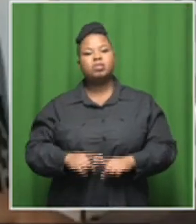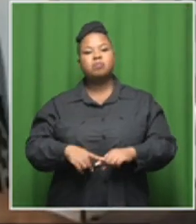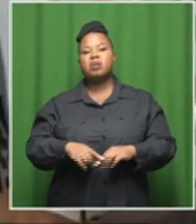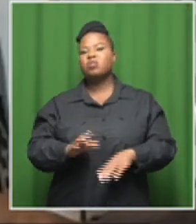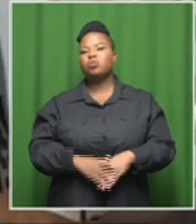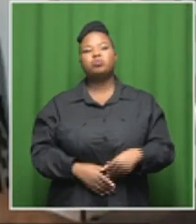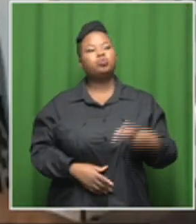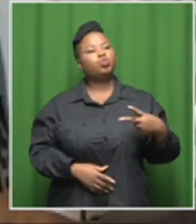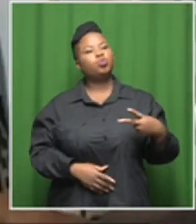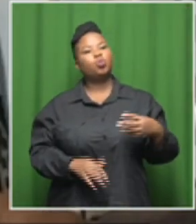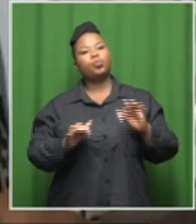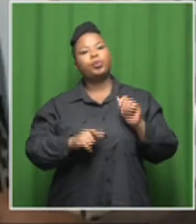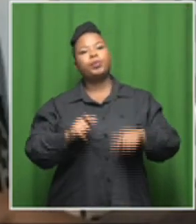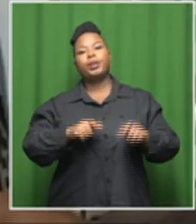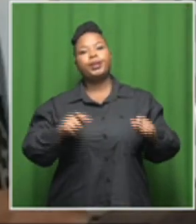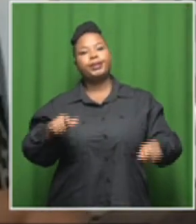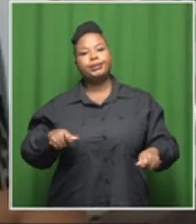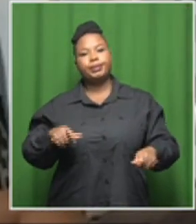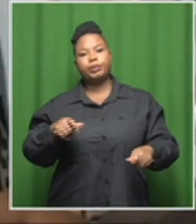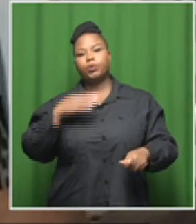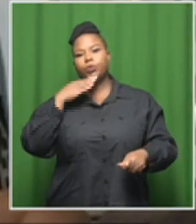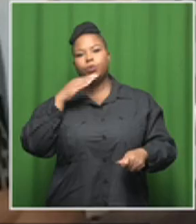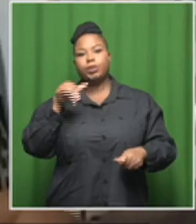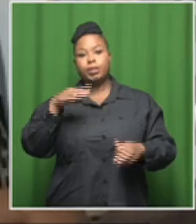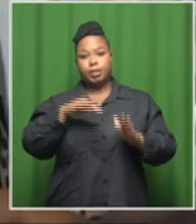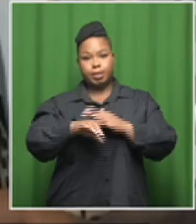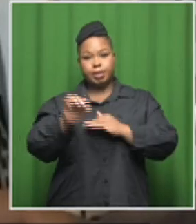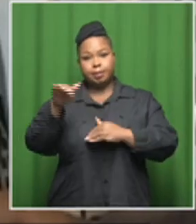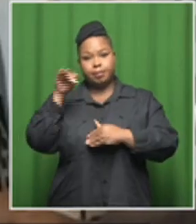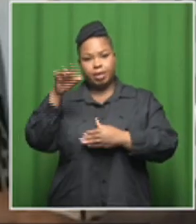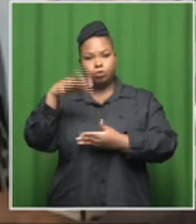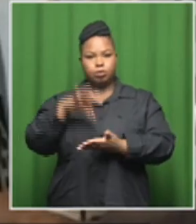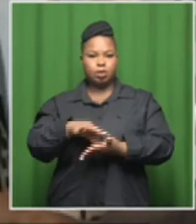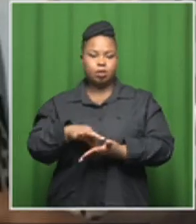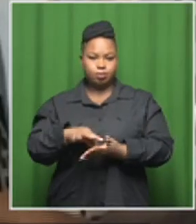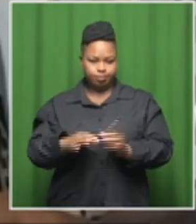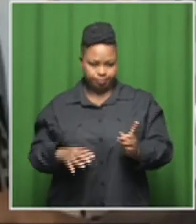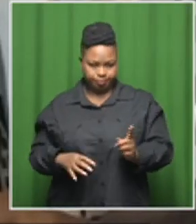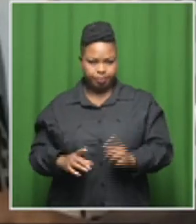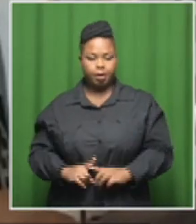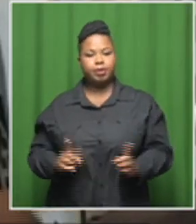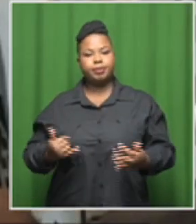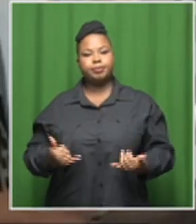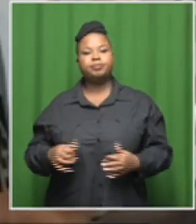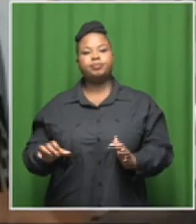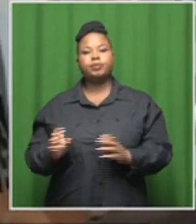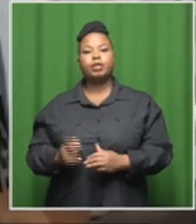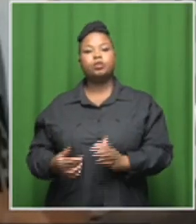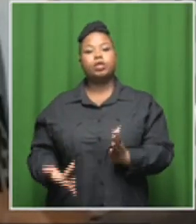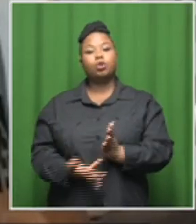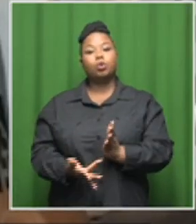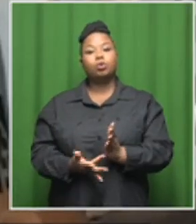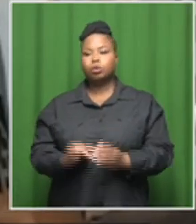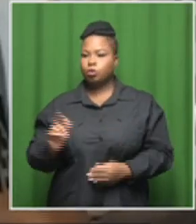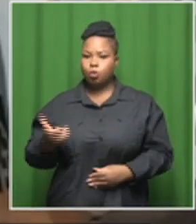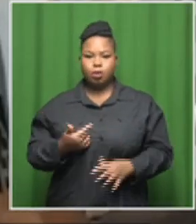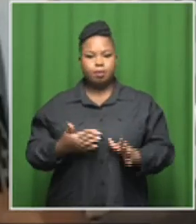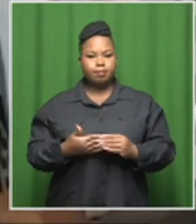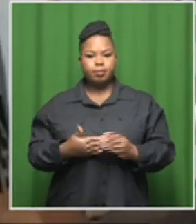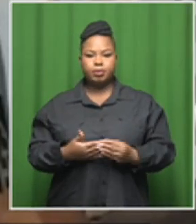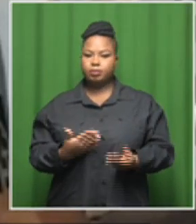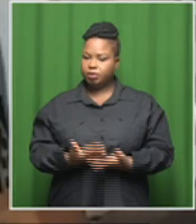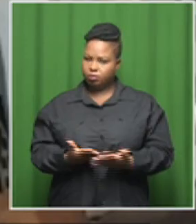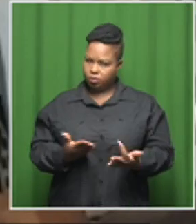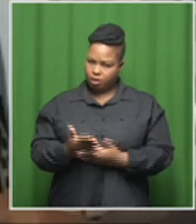2 people as signatories in the bank. It's very important. But with technology, every member can have